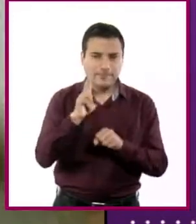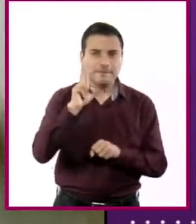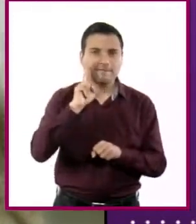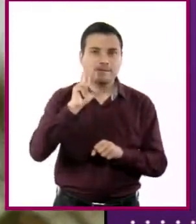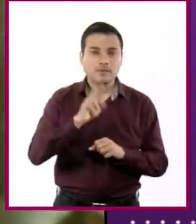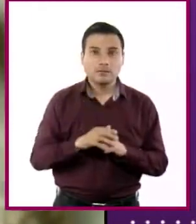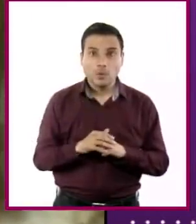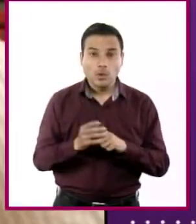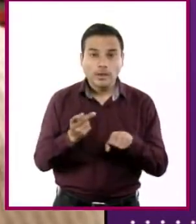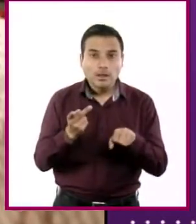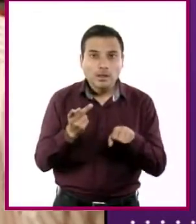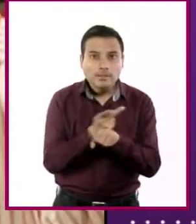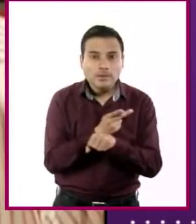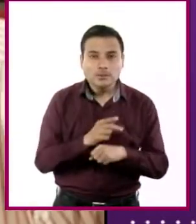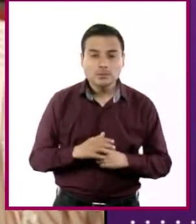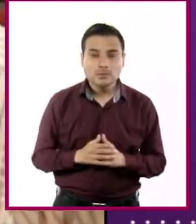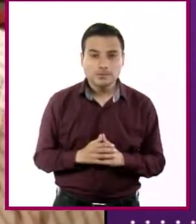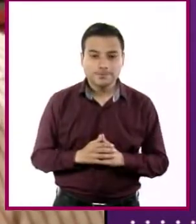What happened?